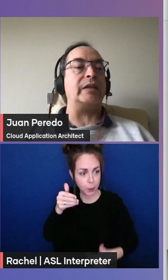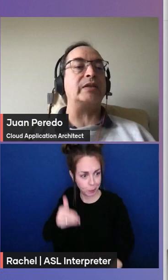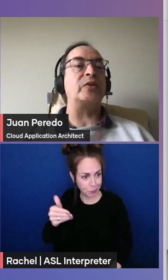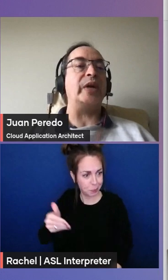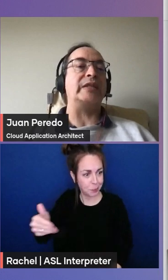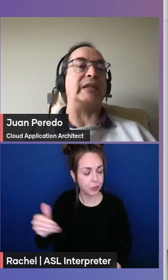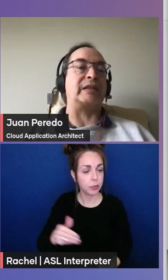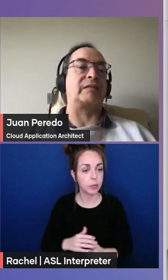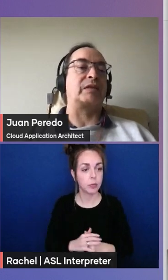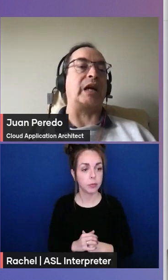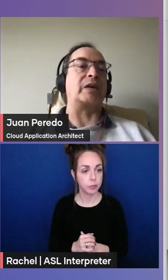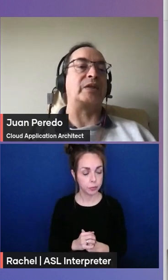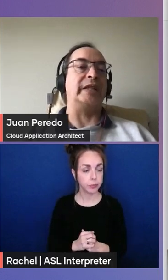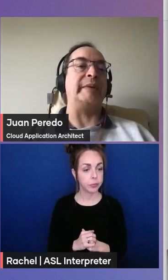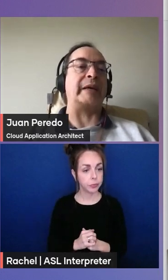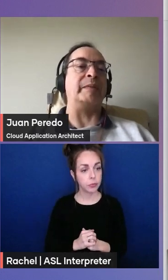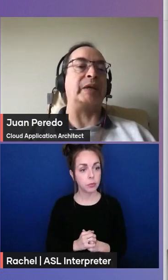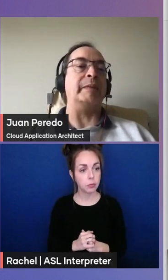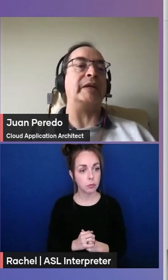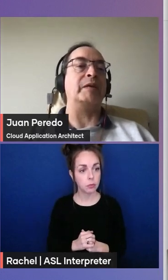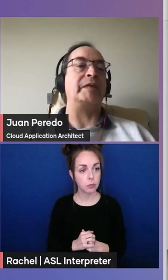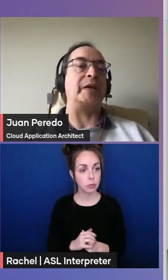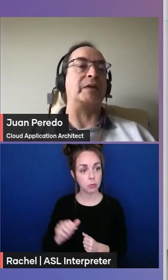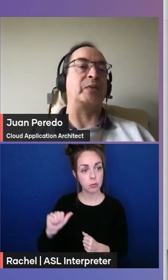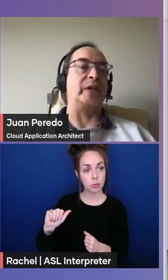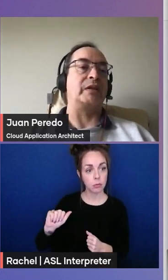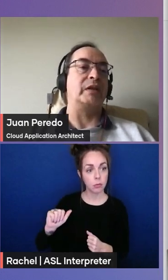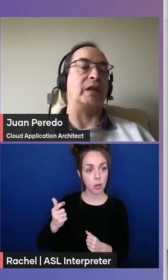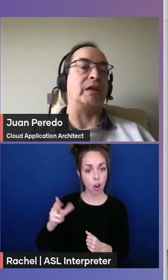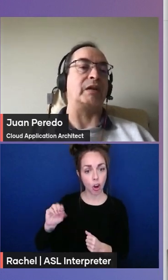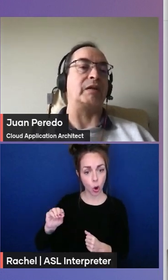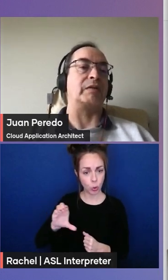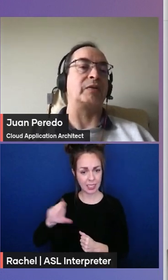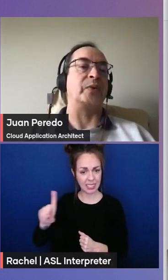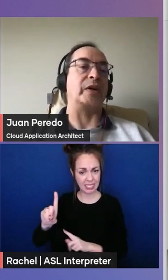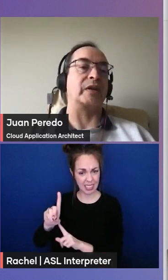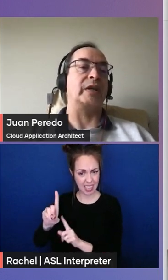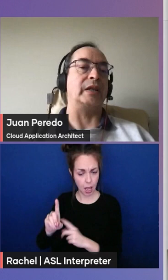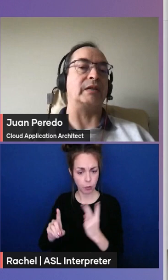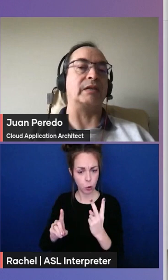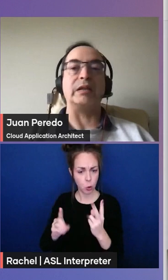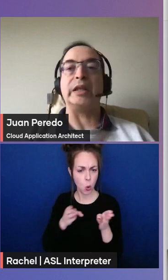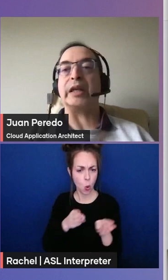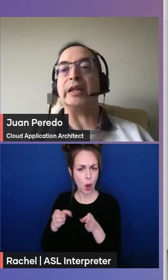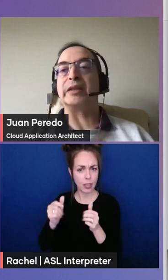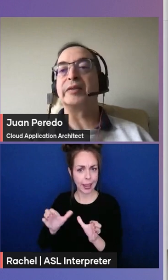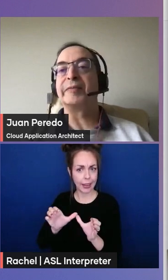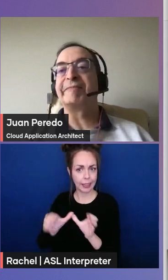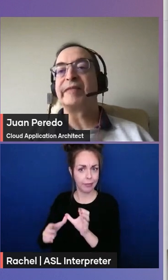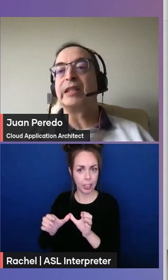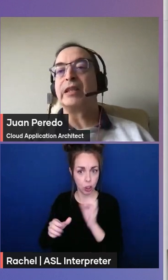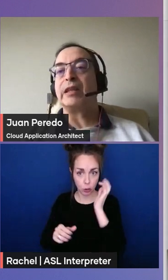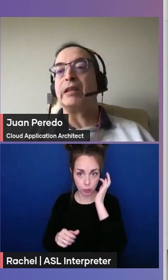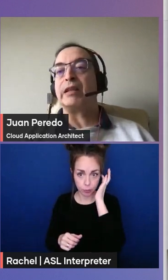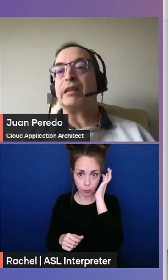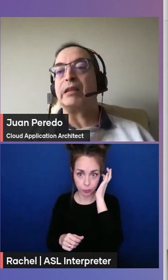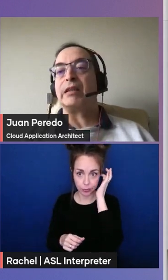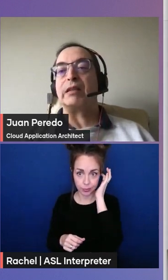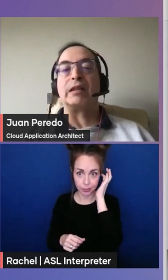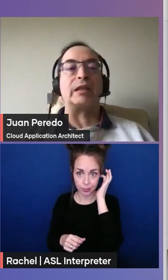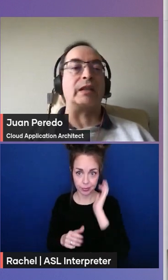And there's two ways that Argo CD can be configured with to work in EKS.